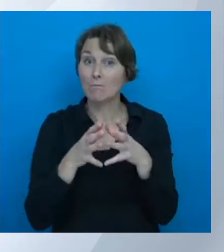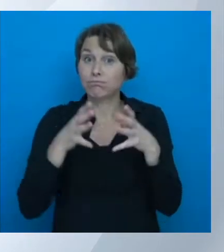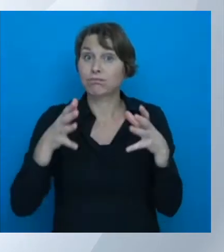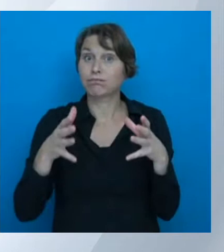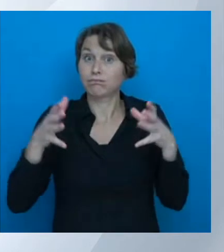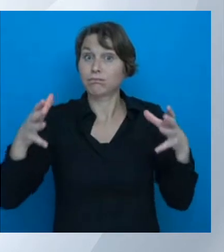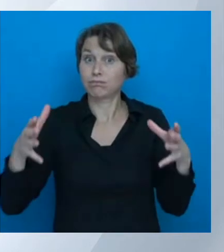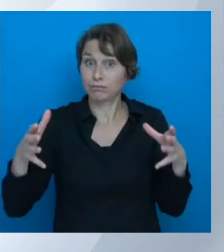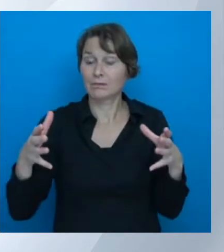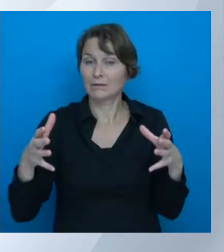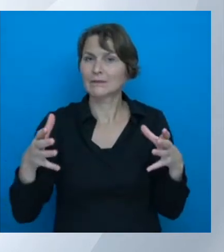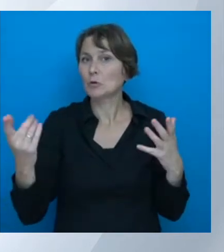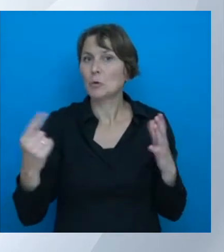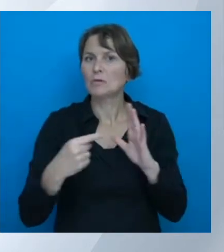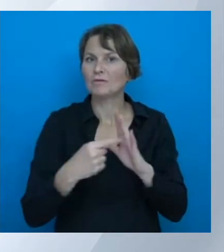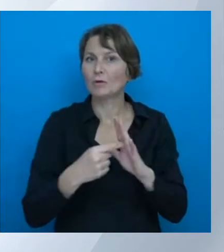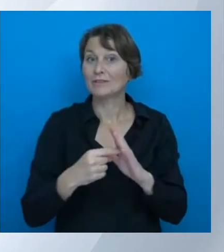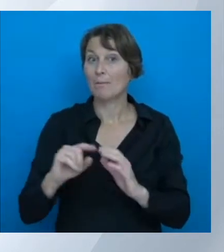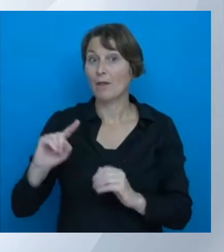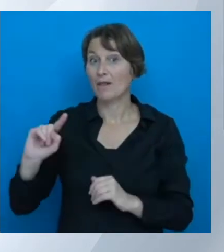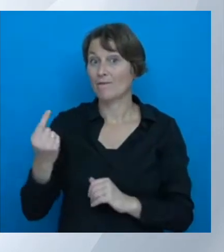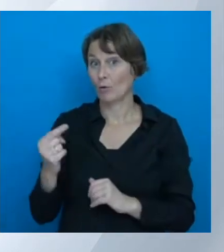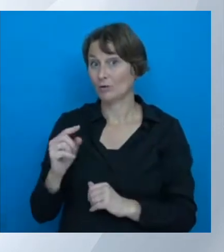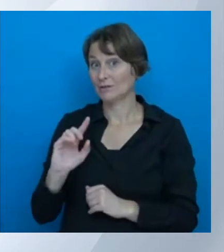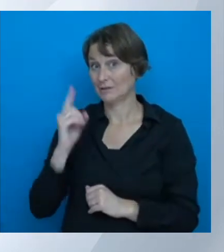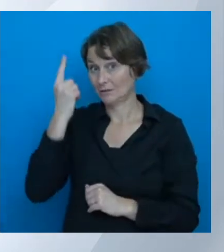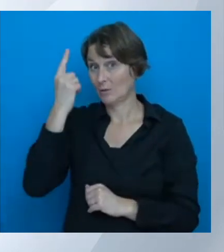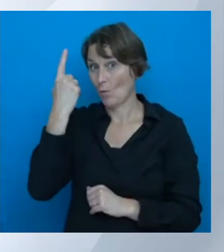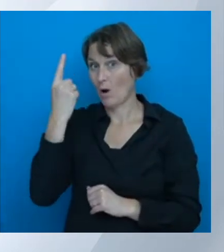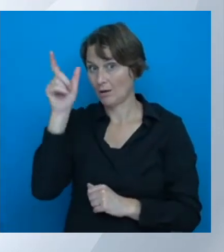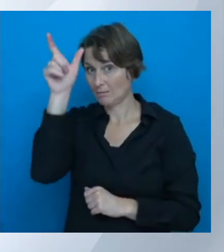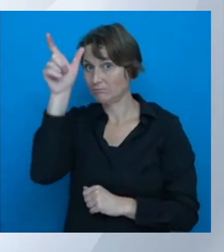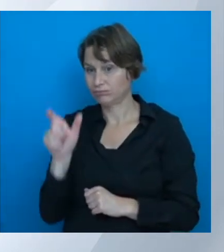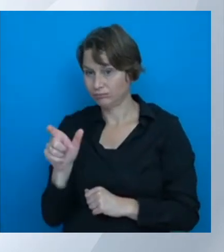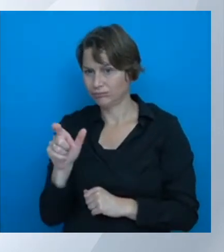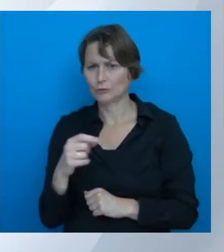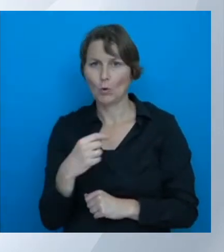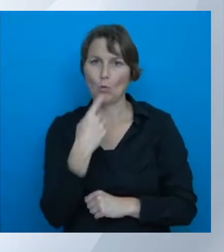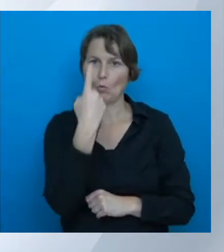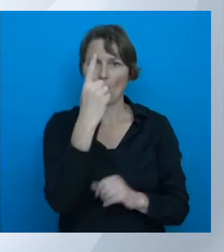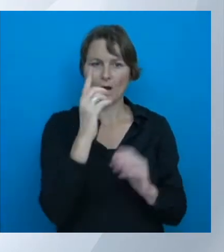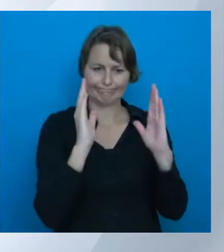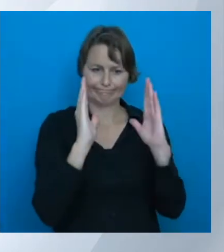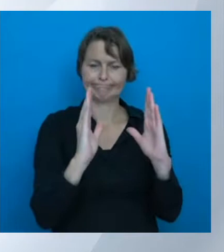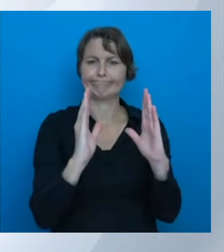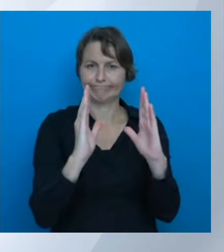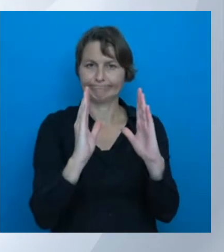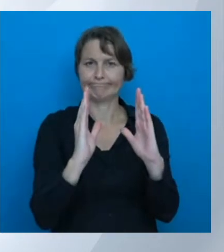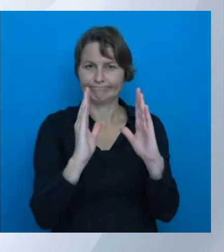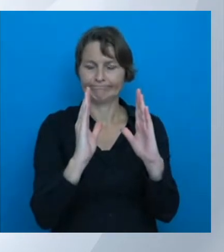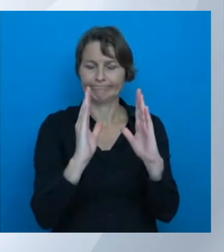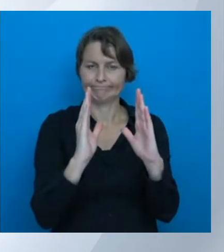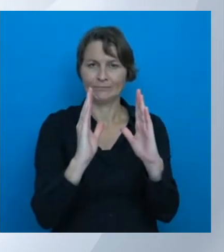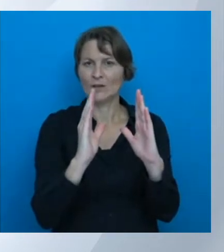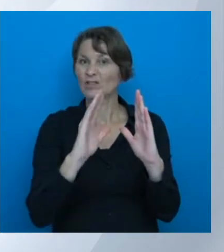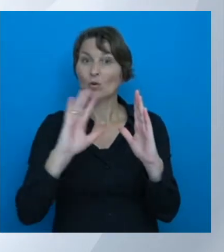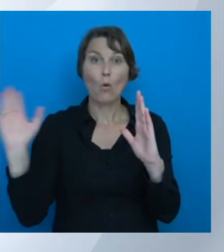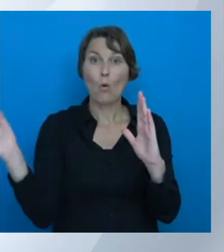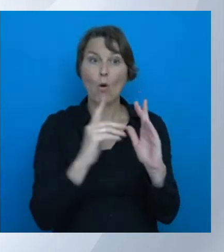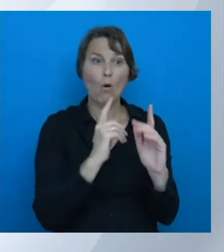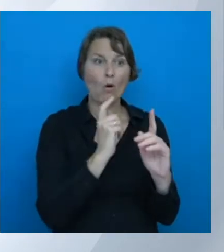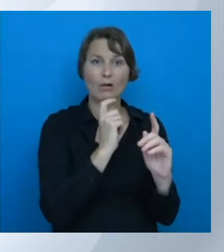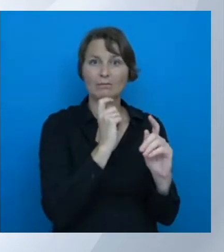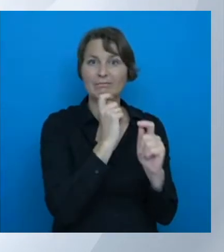monolithic application, I scale as a single unit. I have to scale all part of application. But in case